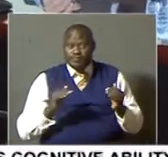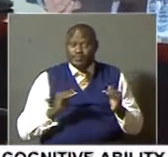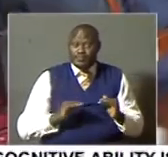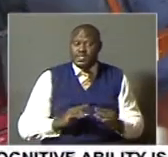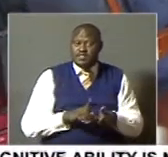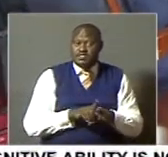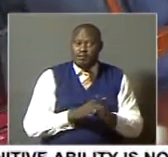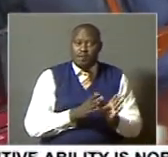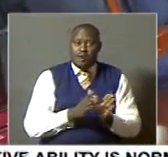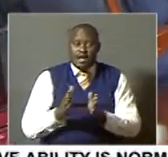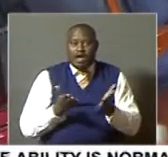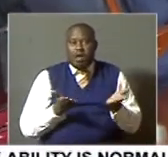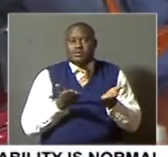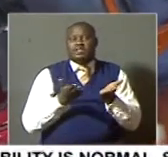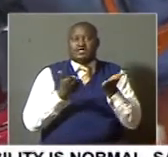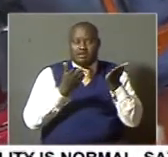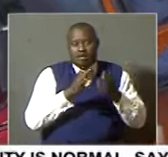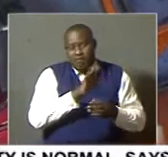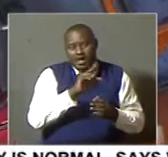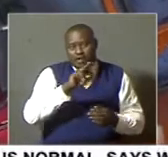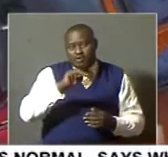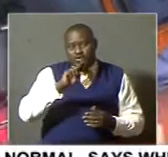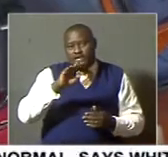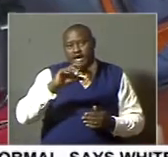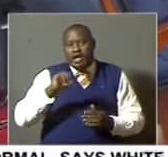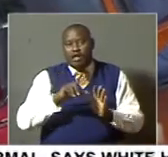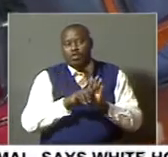of updating and upgrading the nuclear law to